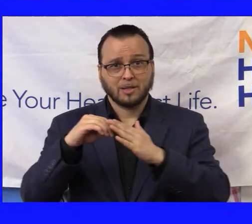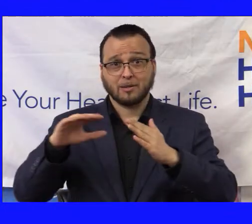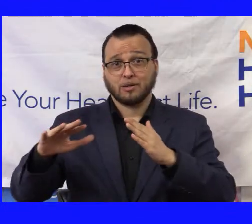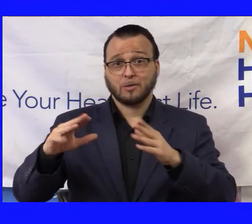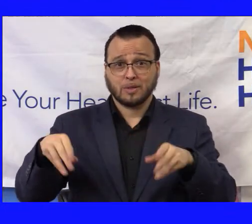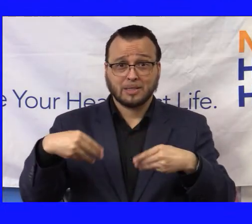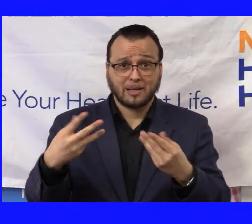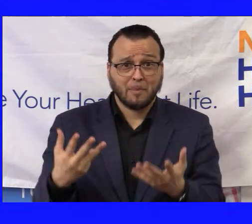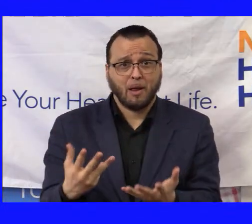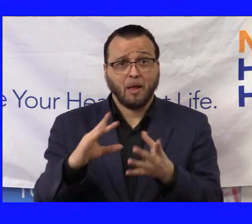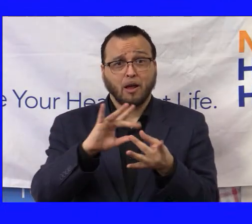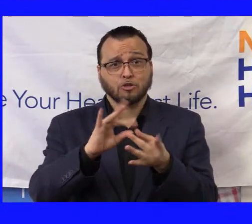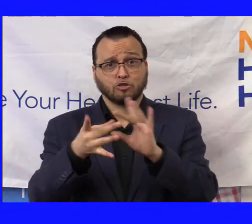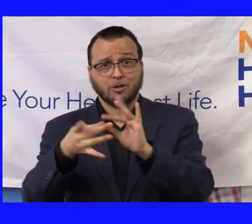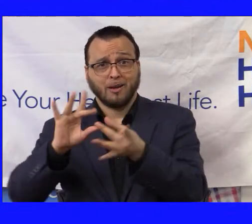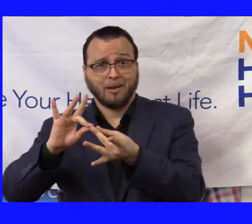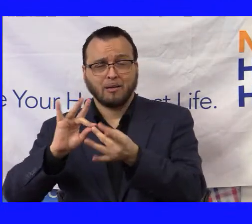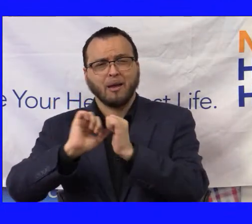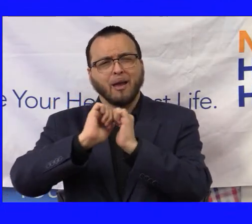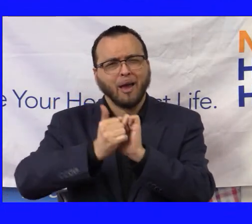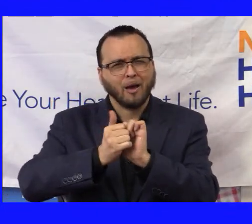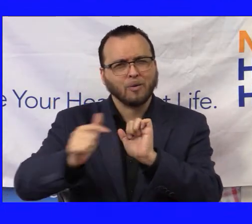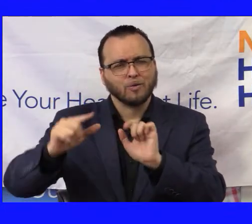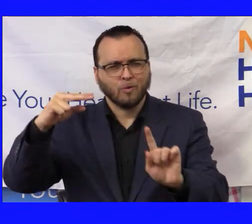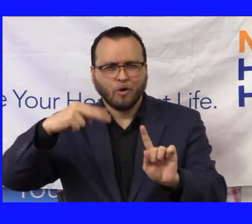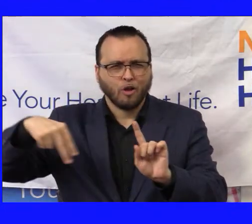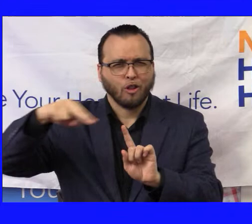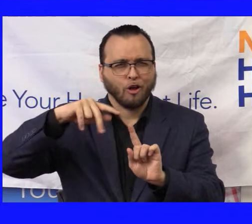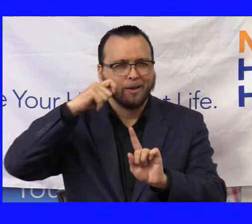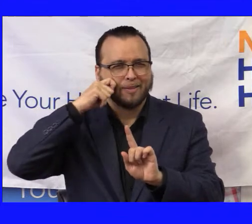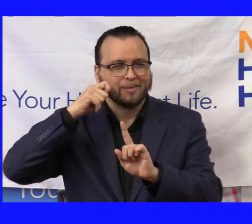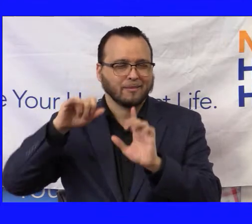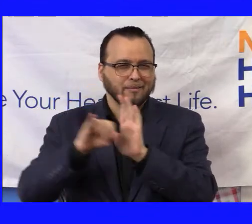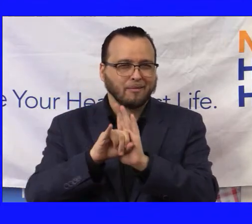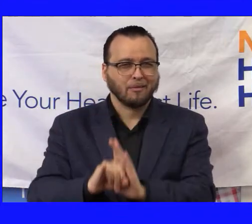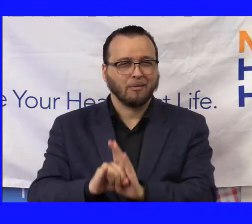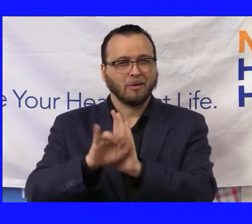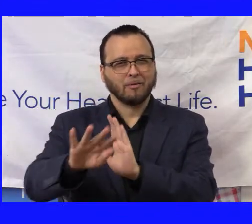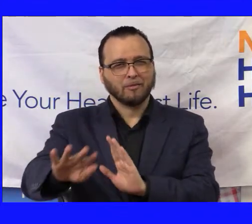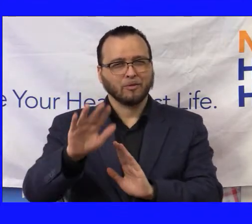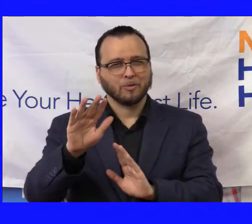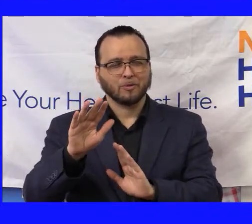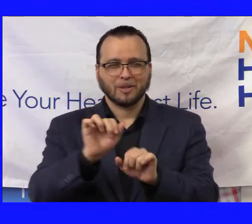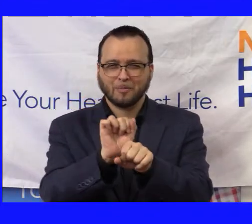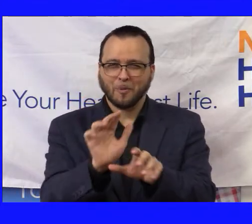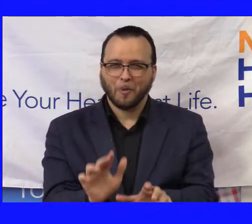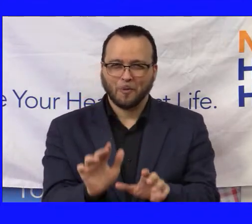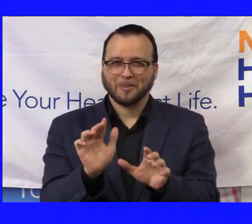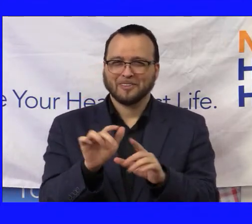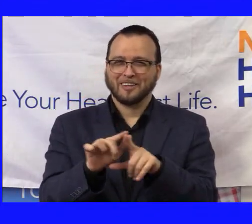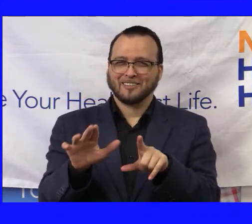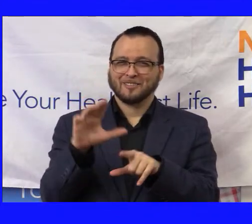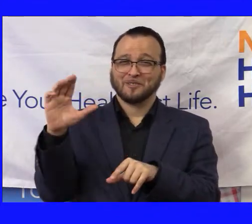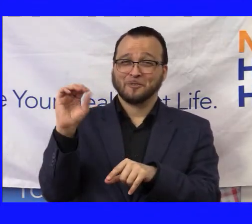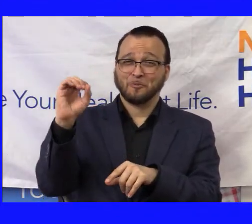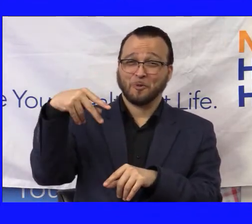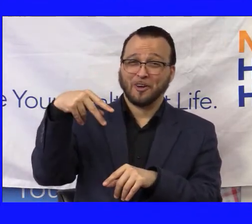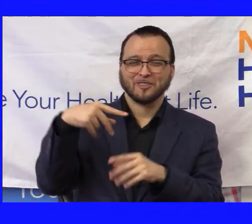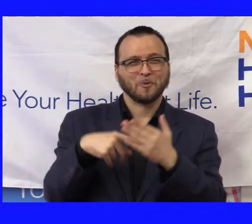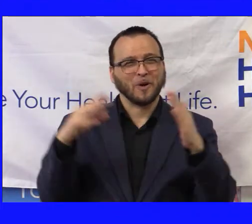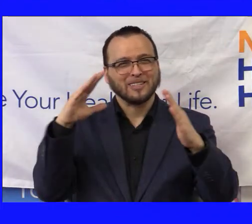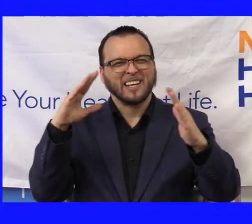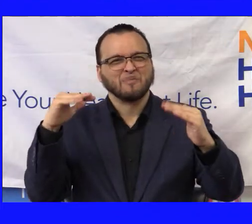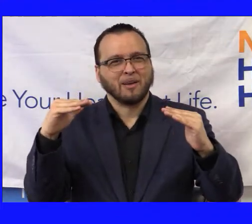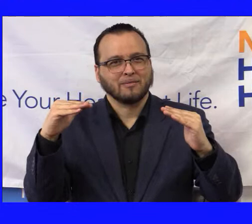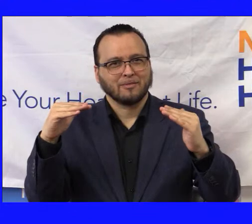at the demographics of their employees in all the different elements of what is expected of a corporation nowadays.